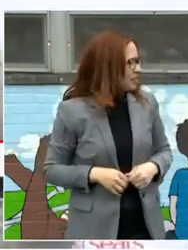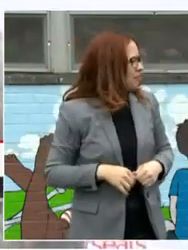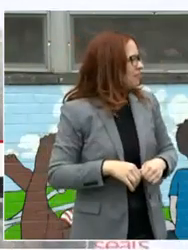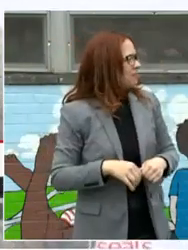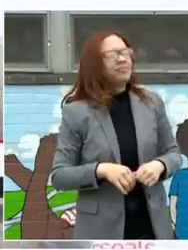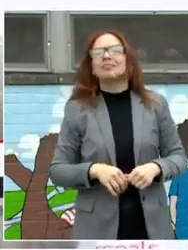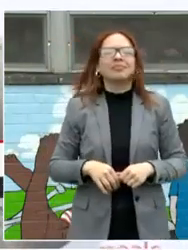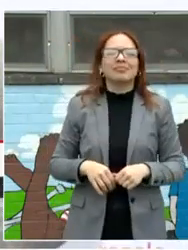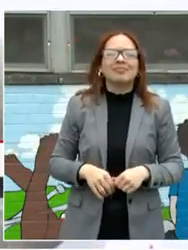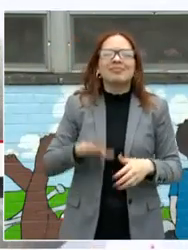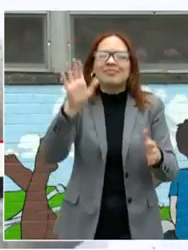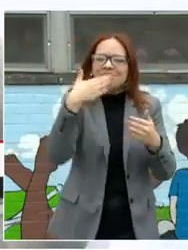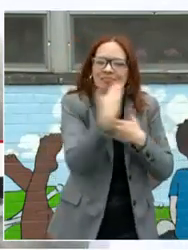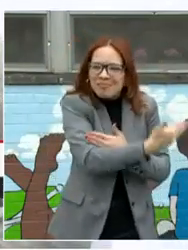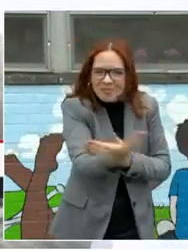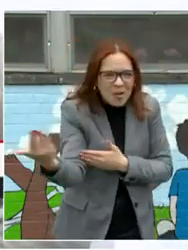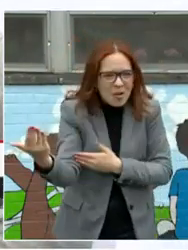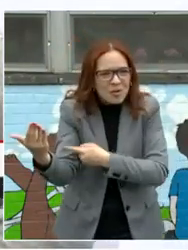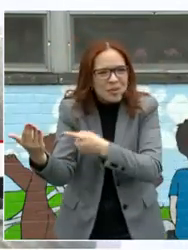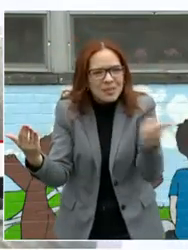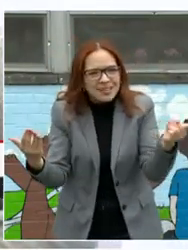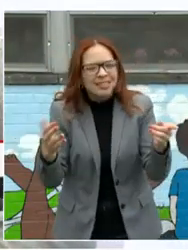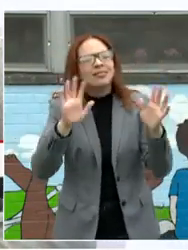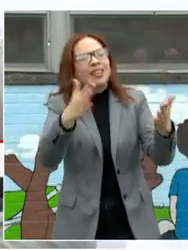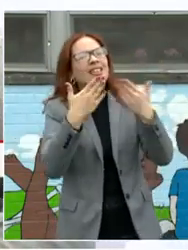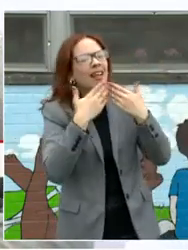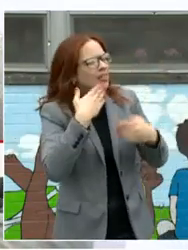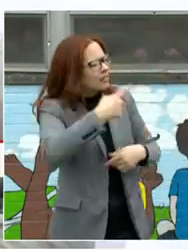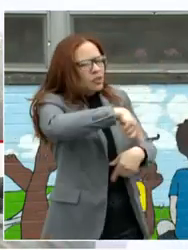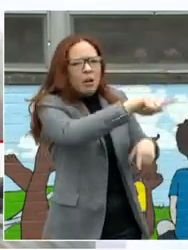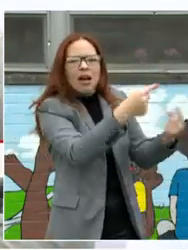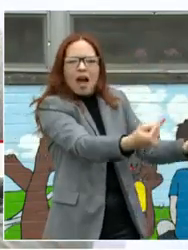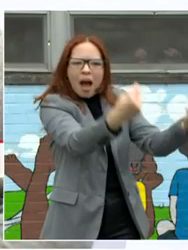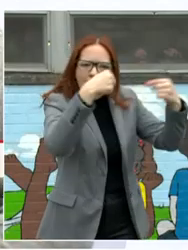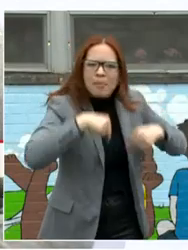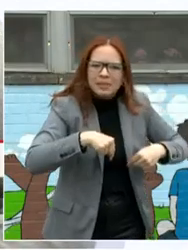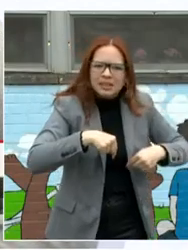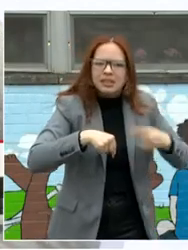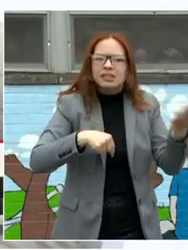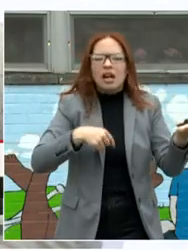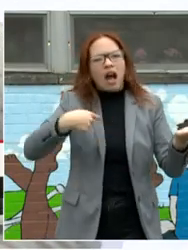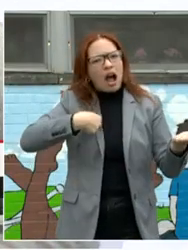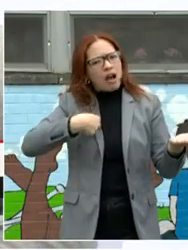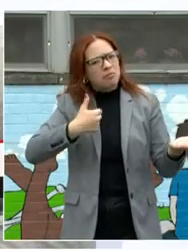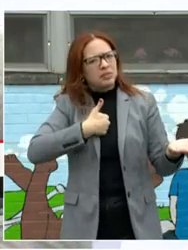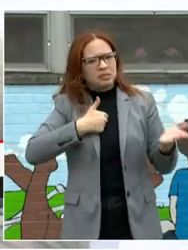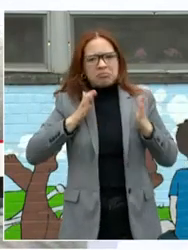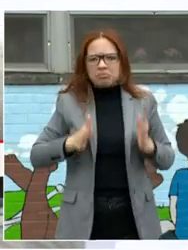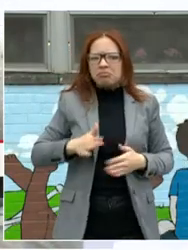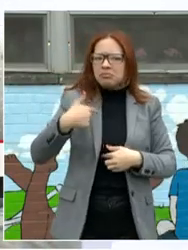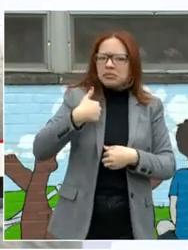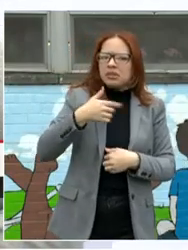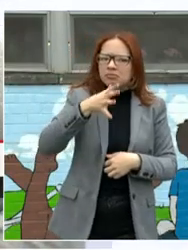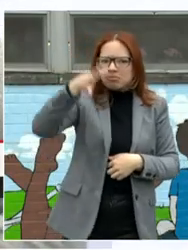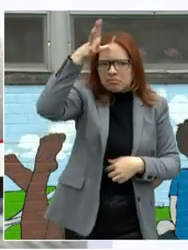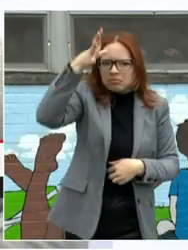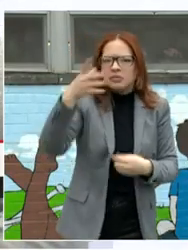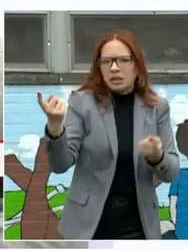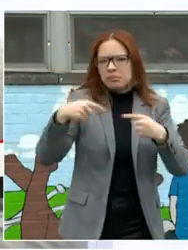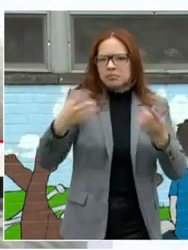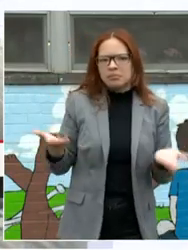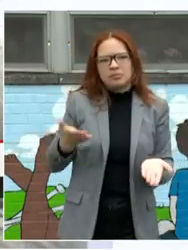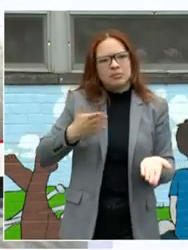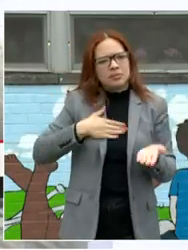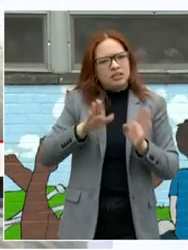Good morning. Thank you all for being here. As a parent of a child who's enrolled here at Easter Seals and an employee